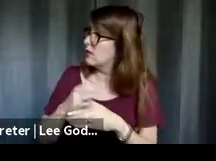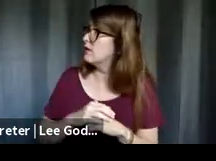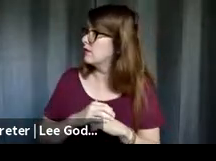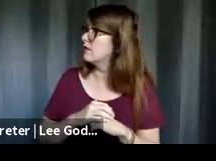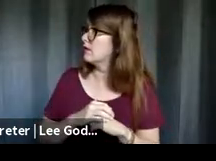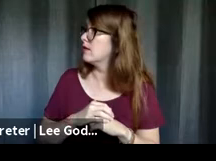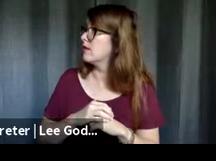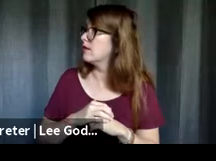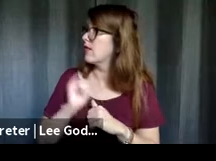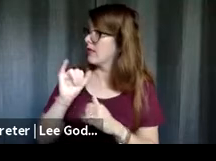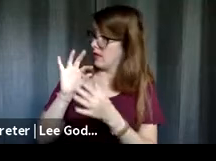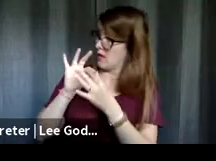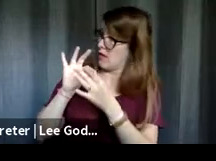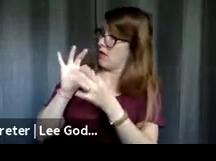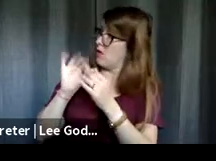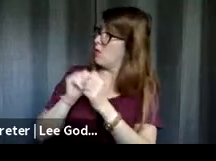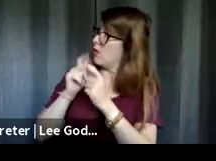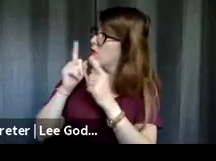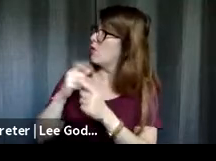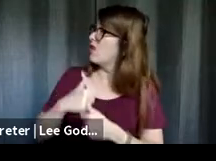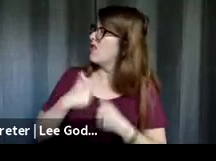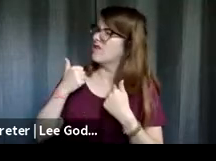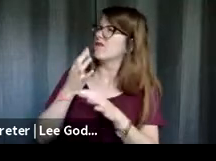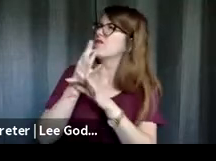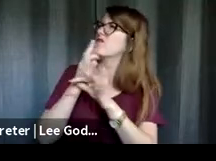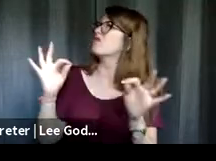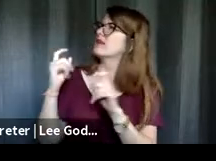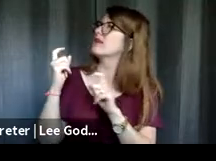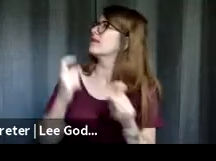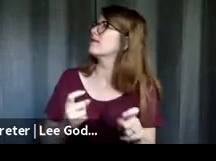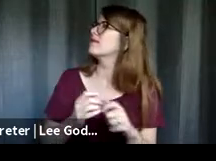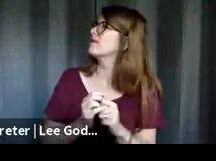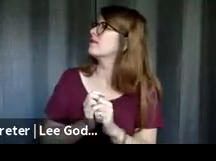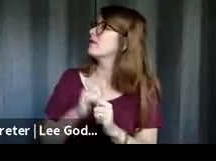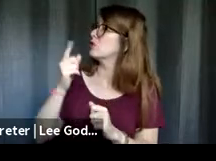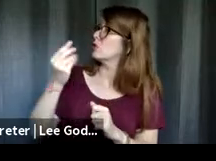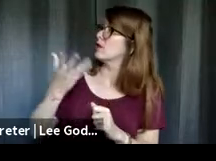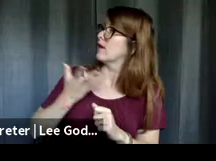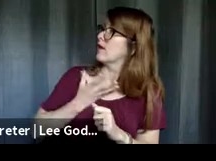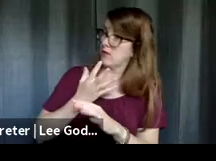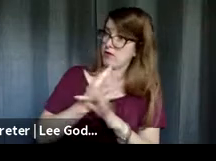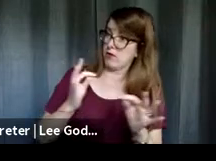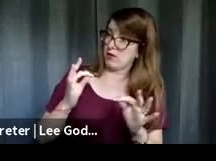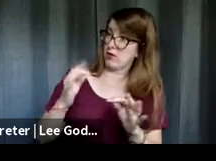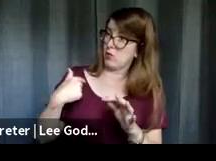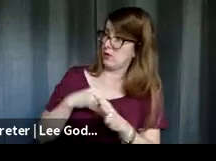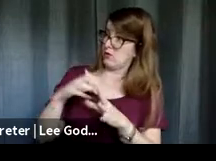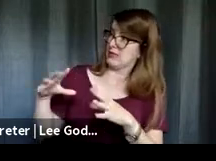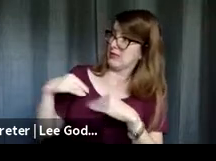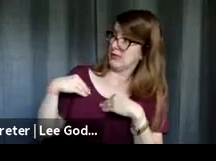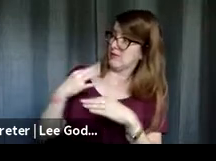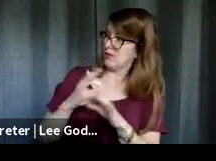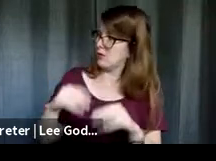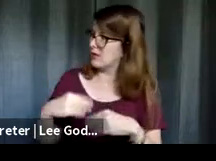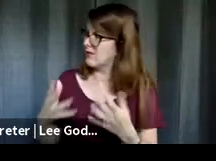So that relationship with you, life with you, is a free gift. And you tell us freely we receive, freely give. Not to